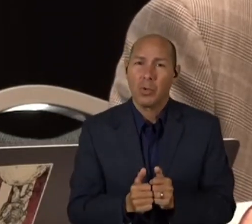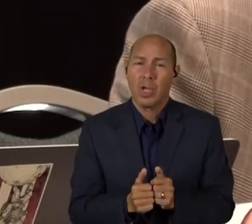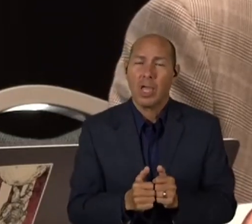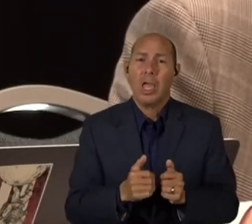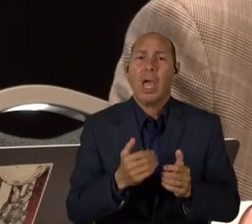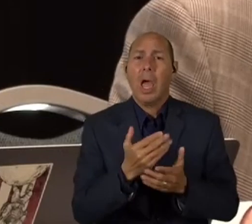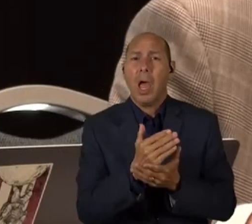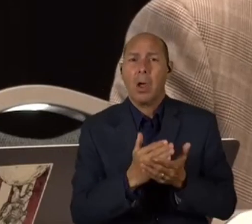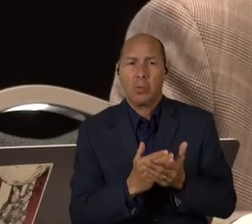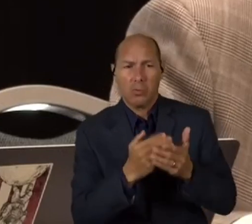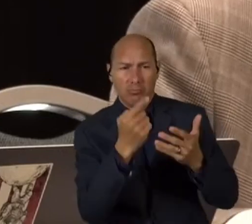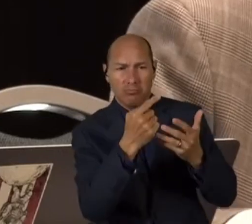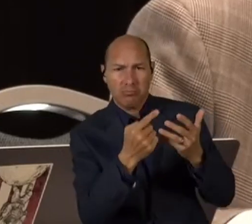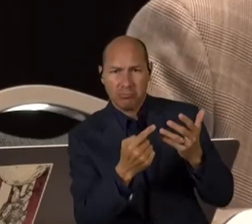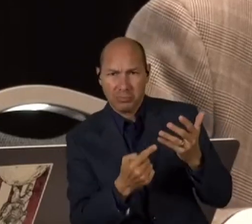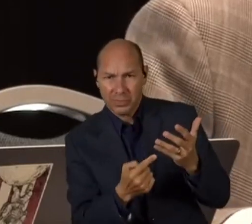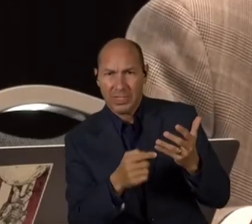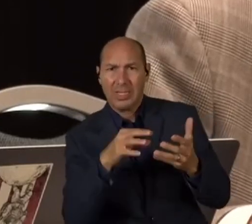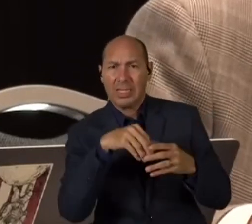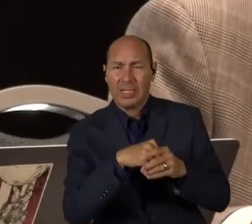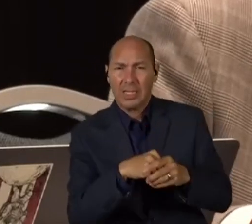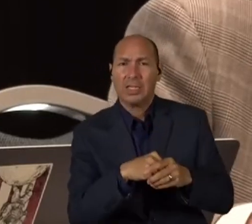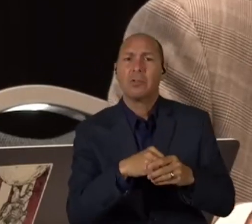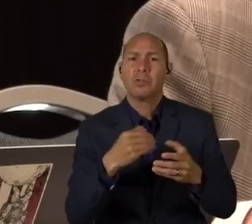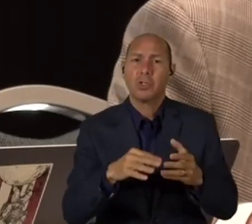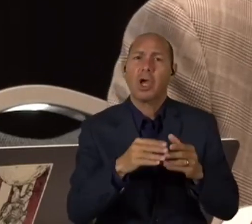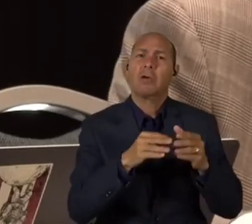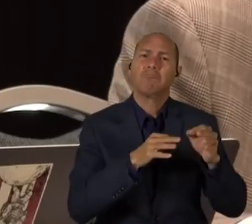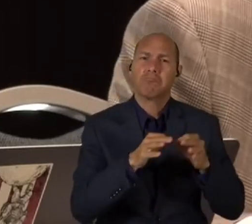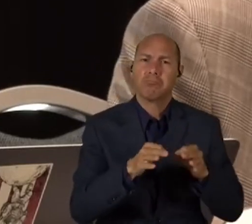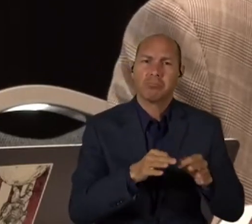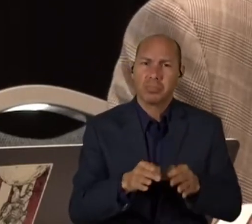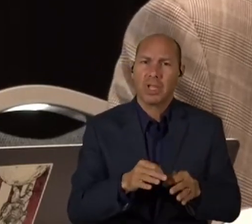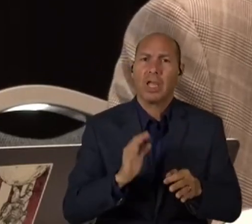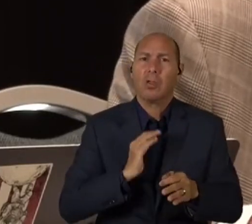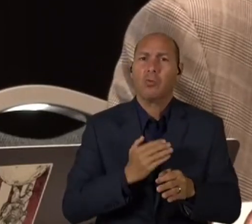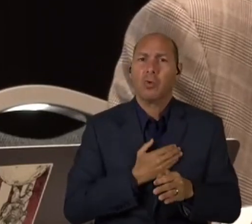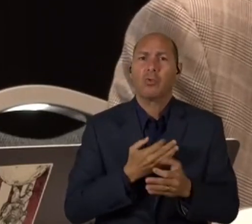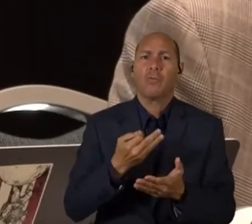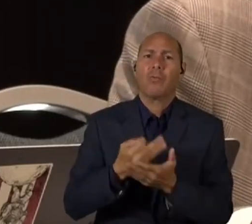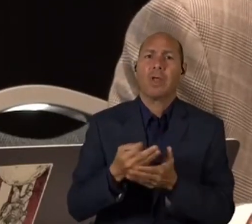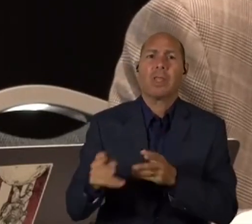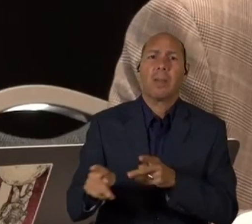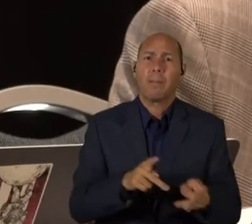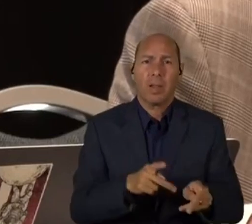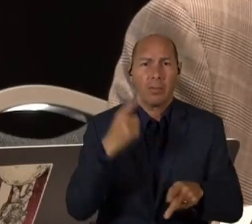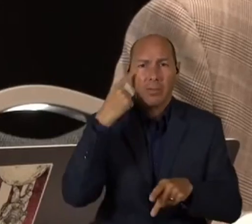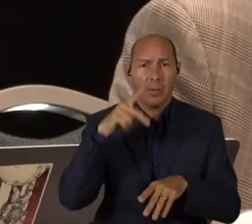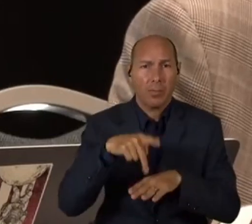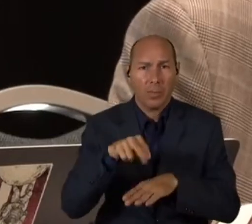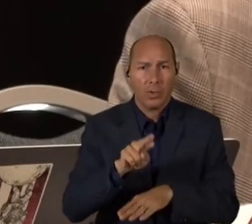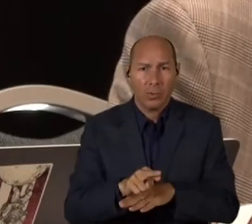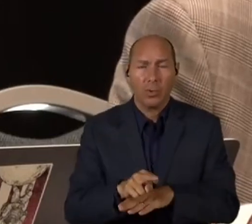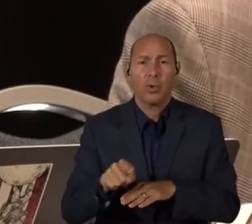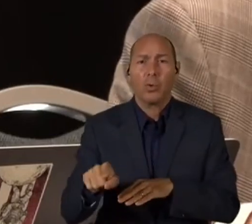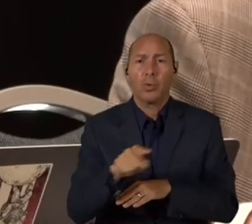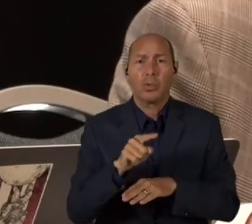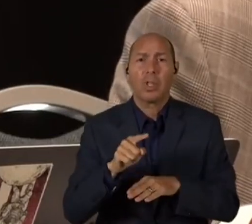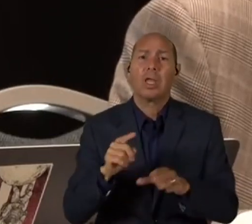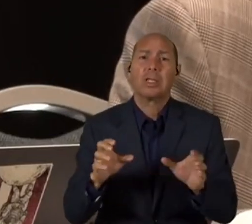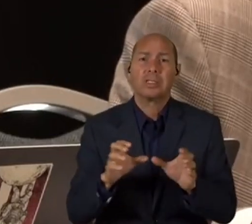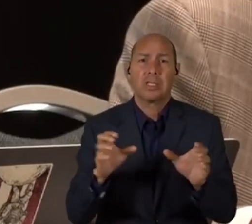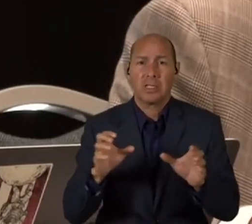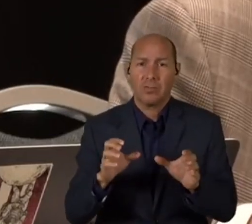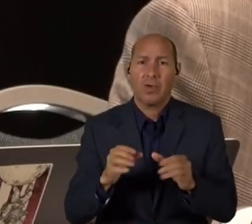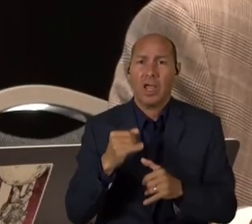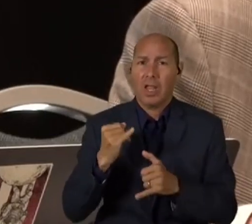reforms and the path to a fiscally responsible budget process in the fiscal plan for Puerto Rico that you certified during our last